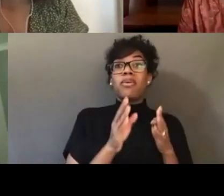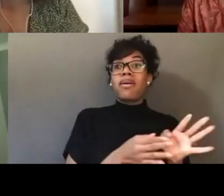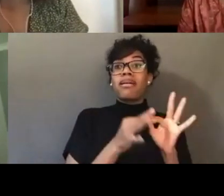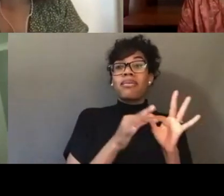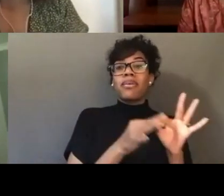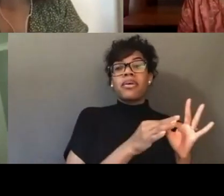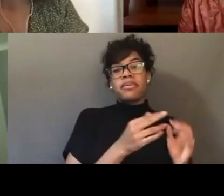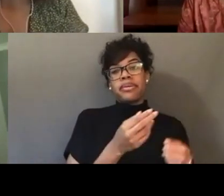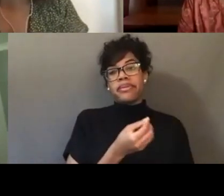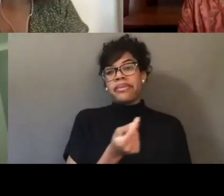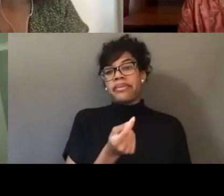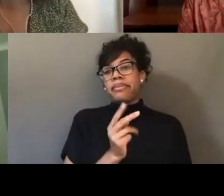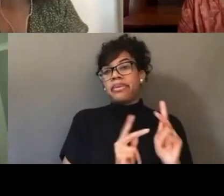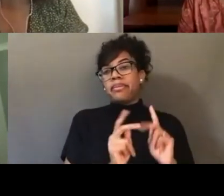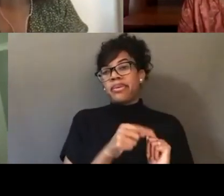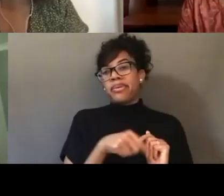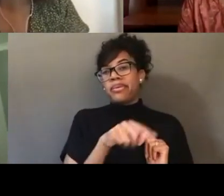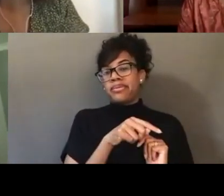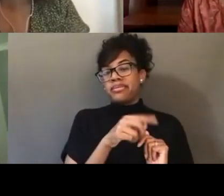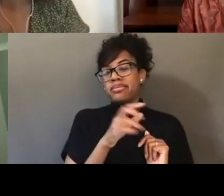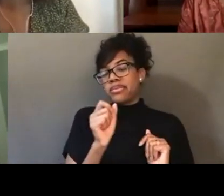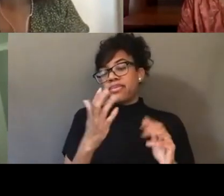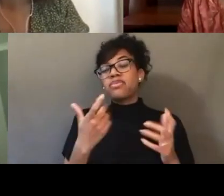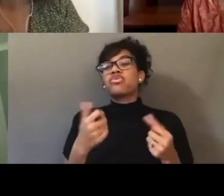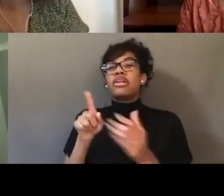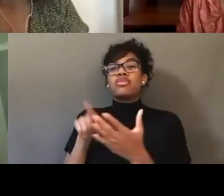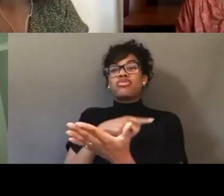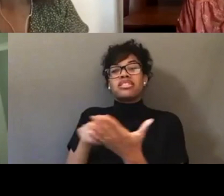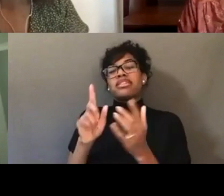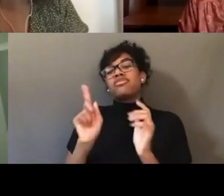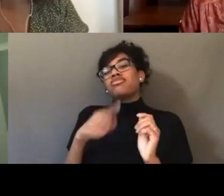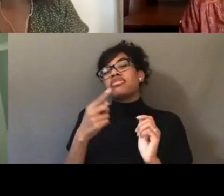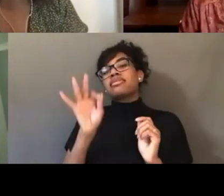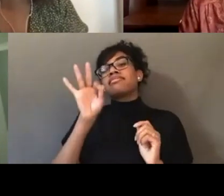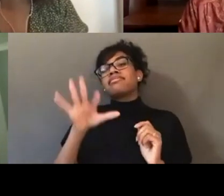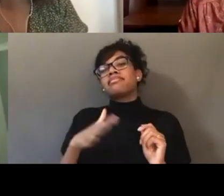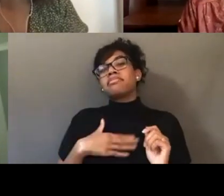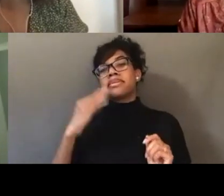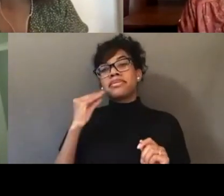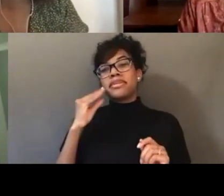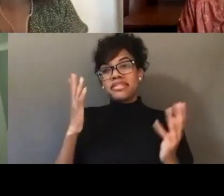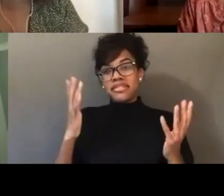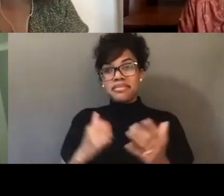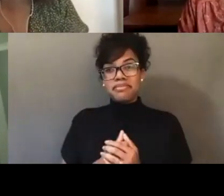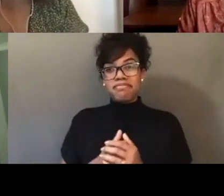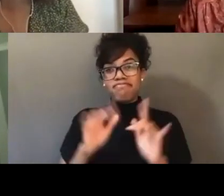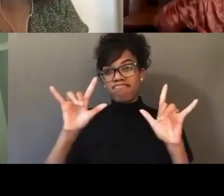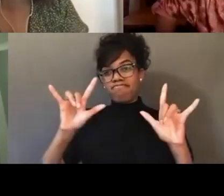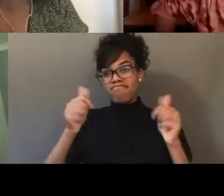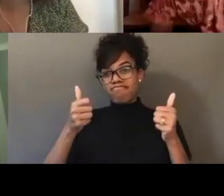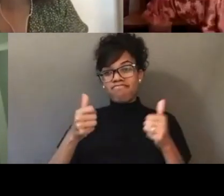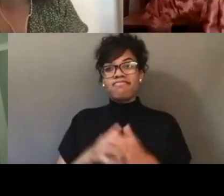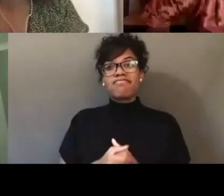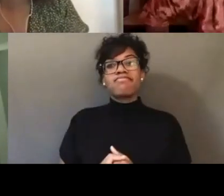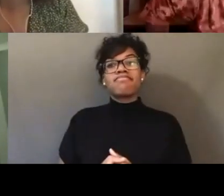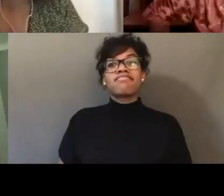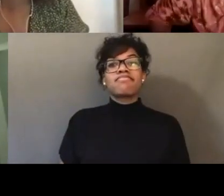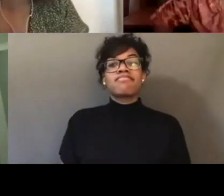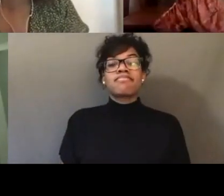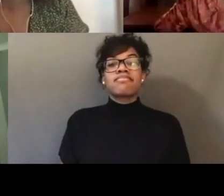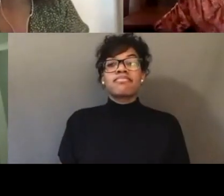criticism right now. Just sharing my experience really with love. With that, I'll pass.